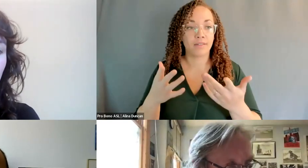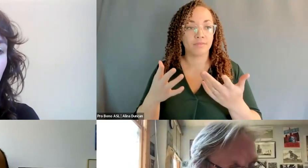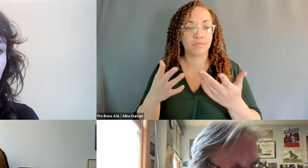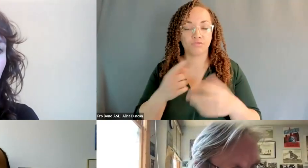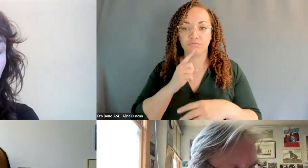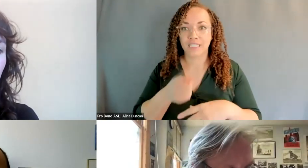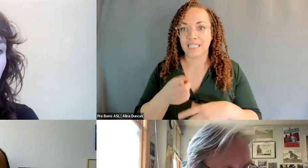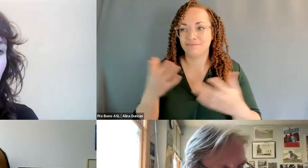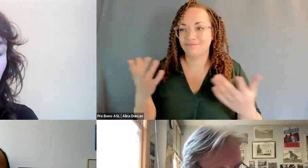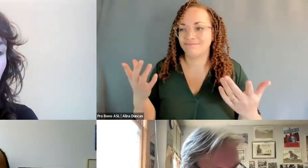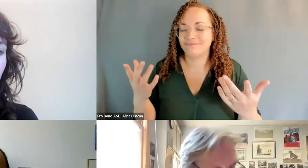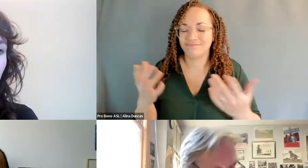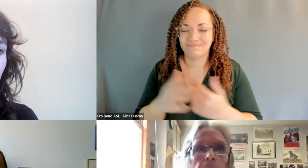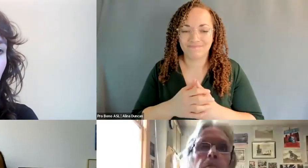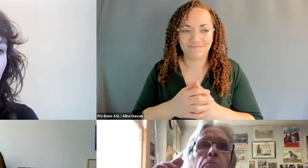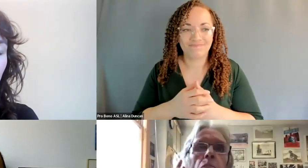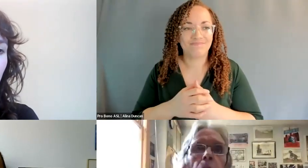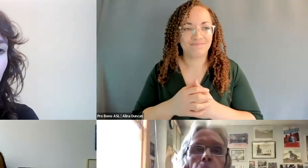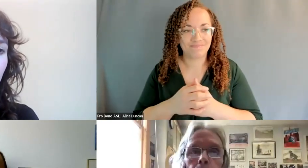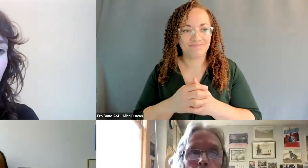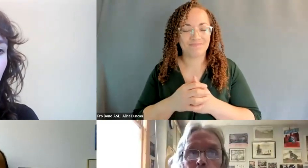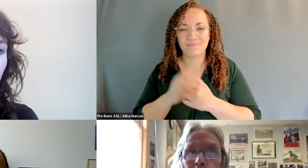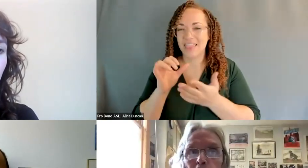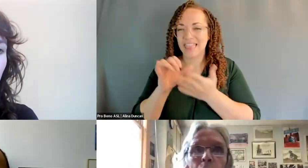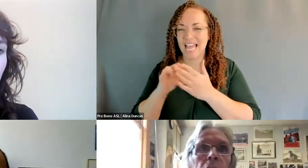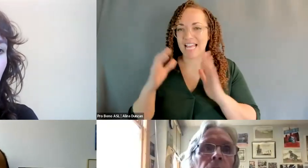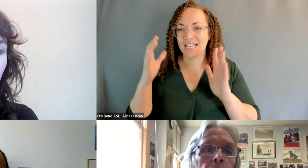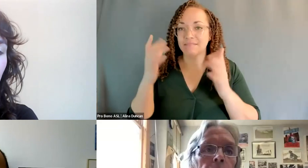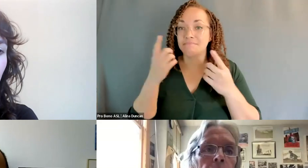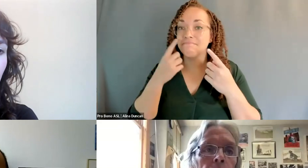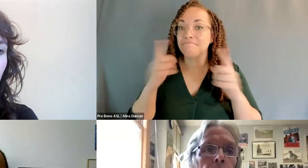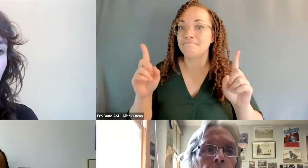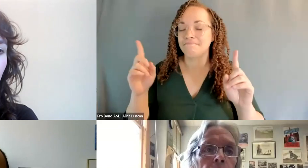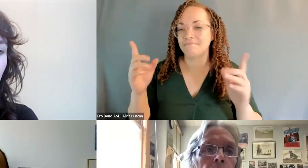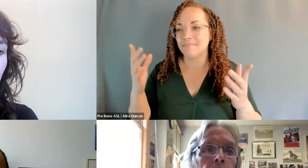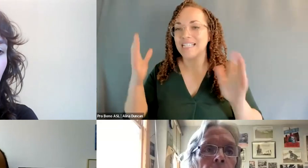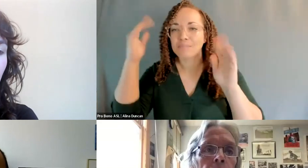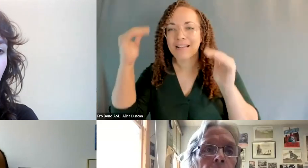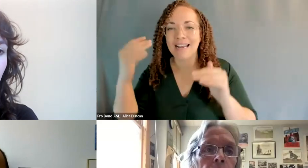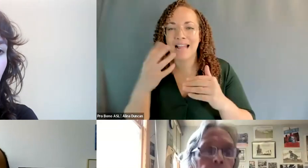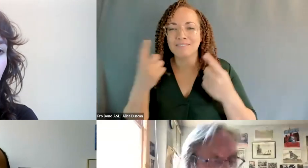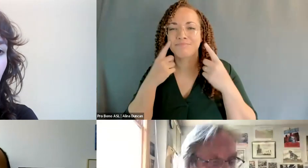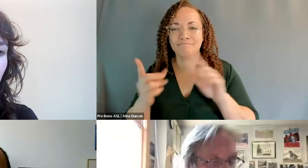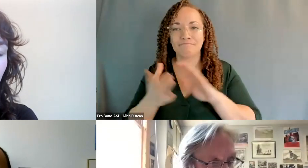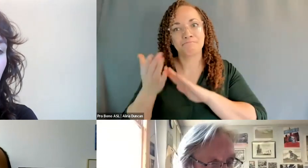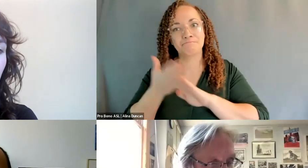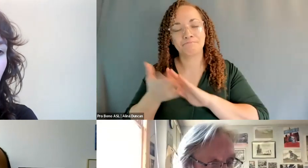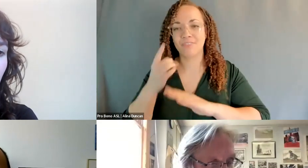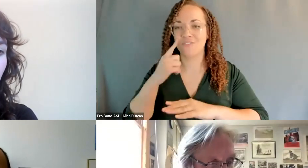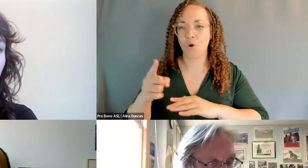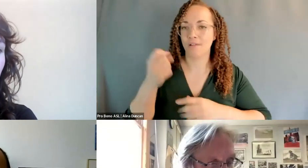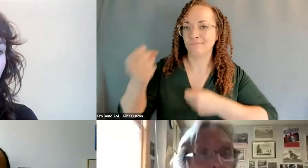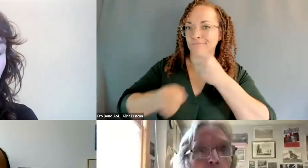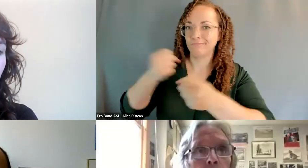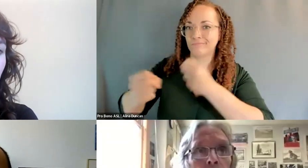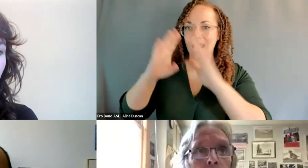the expected and actually successful operation of the current system of creating housing for people. It's basically